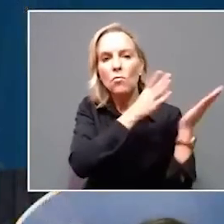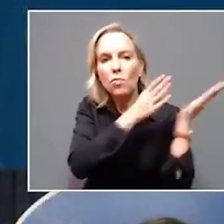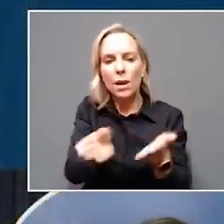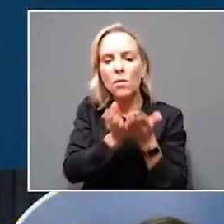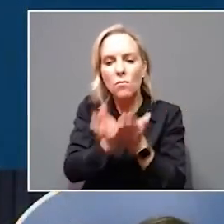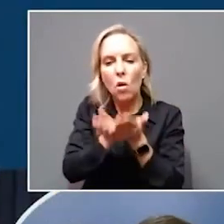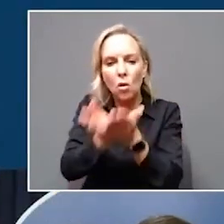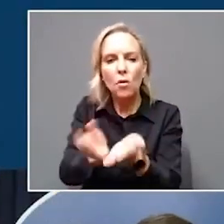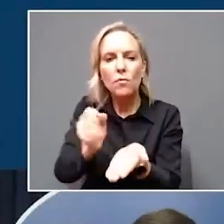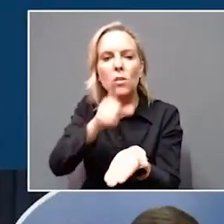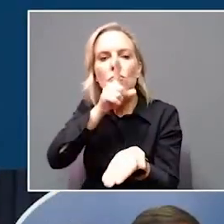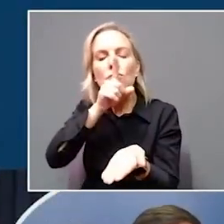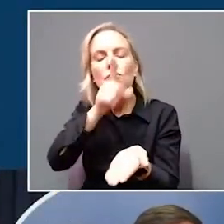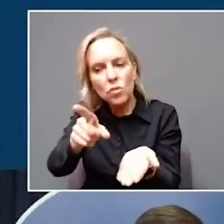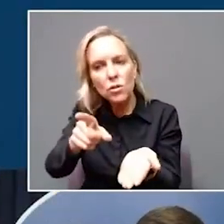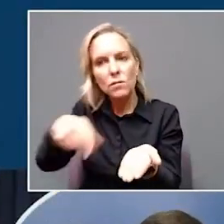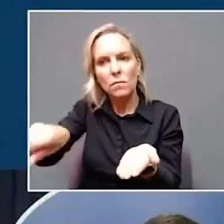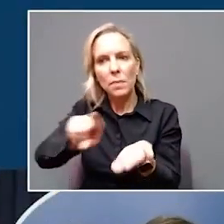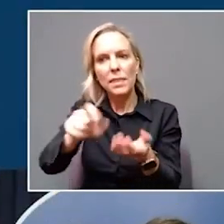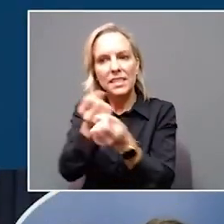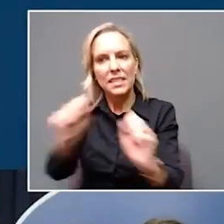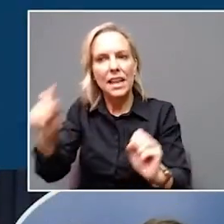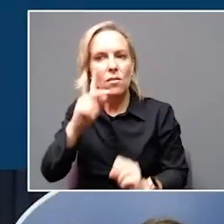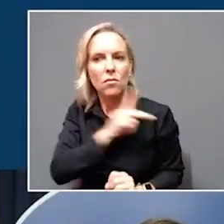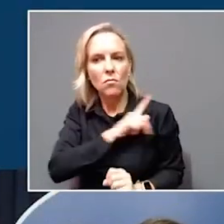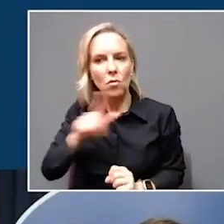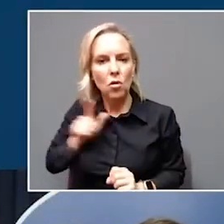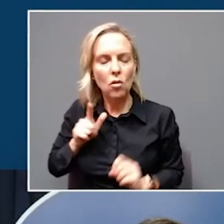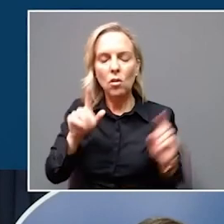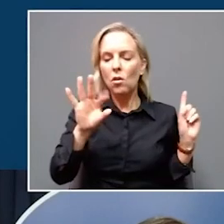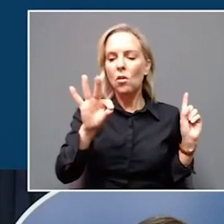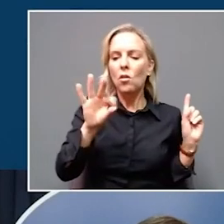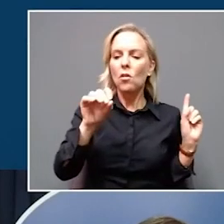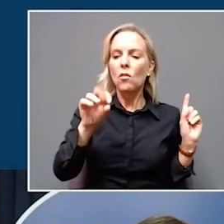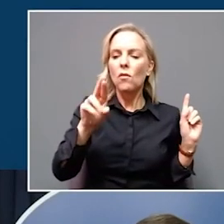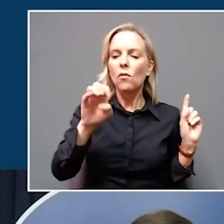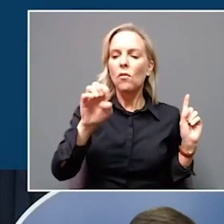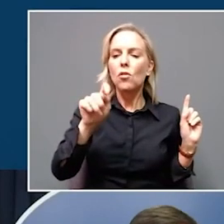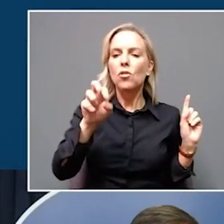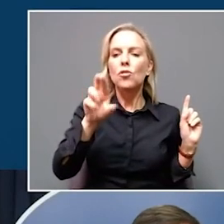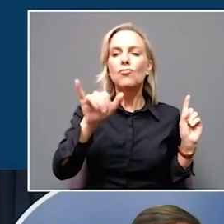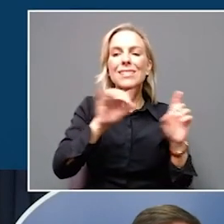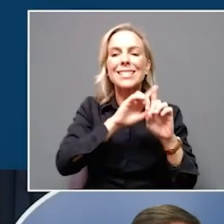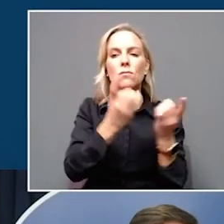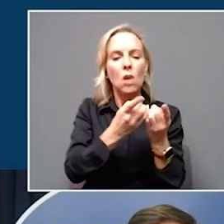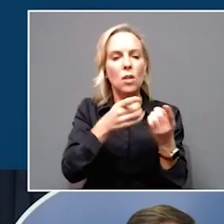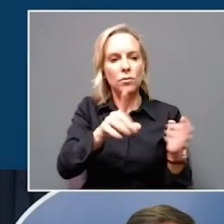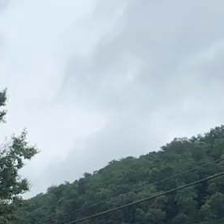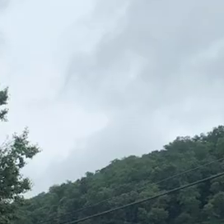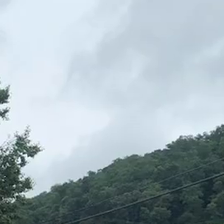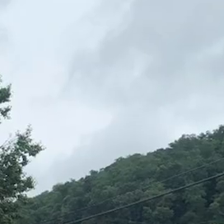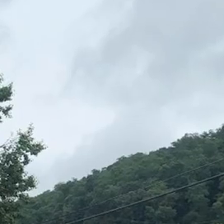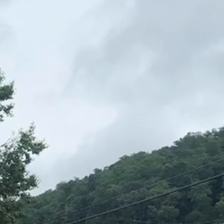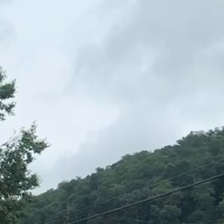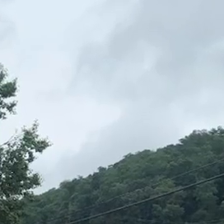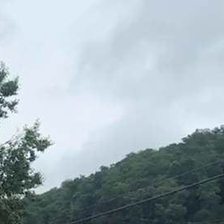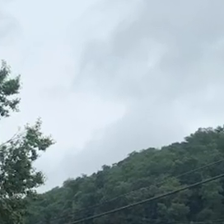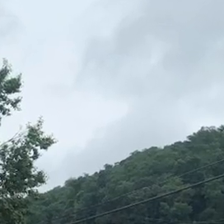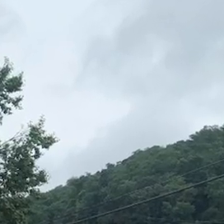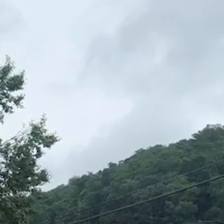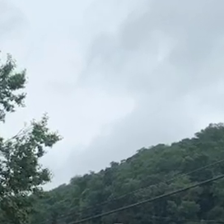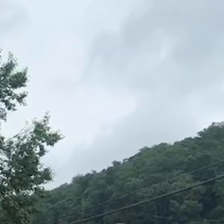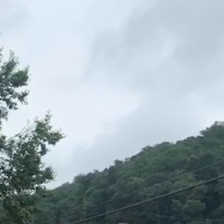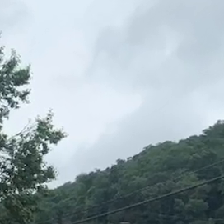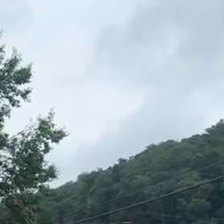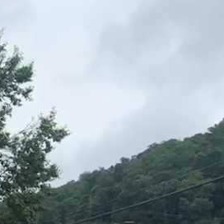Forestry is ready for any cleanup. This is an all-hands-on deck. The state is also